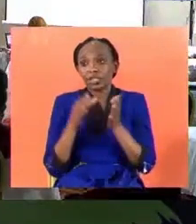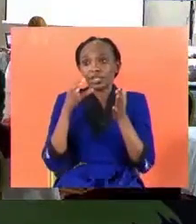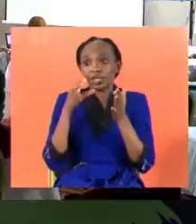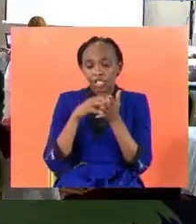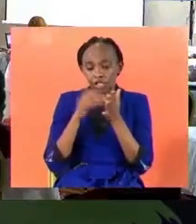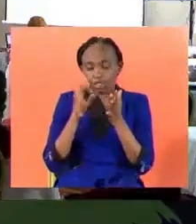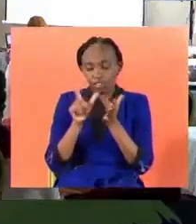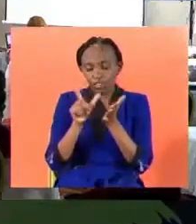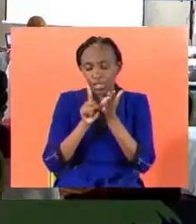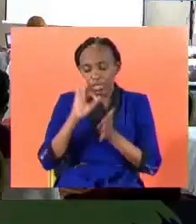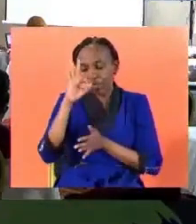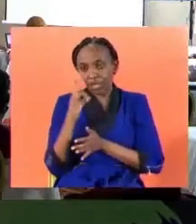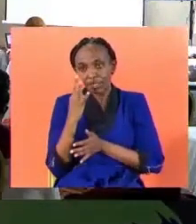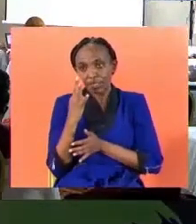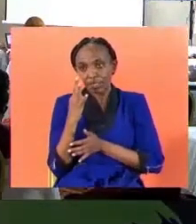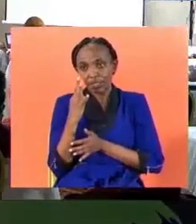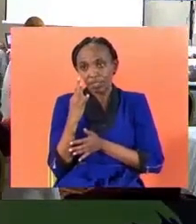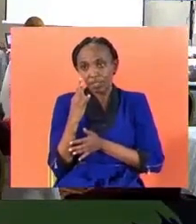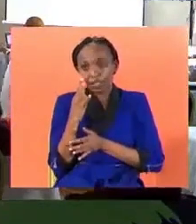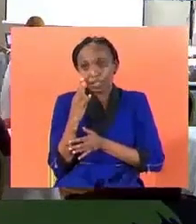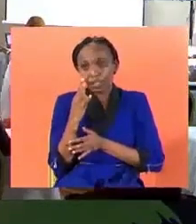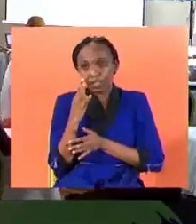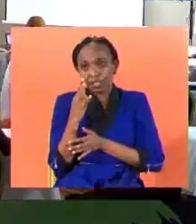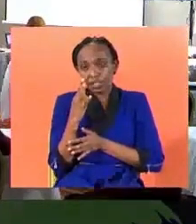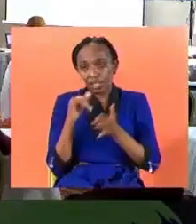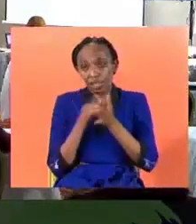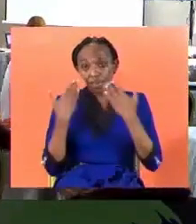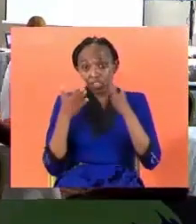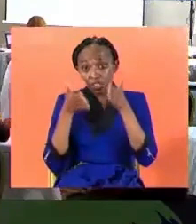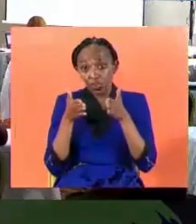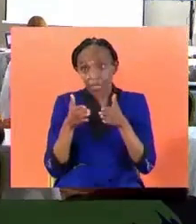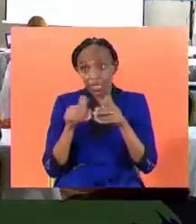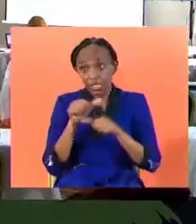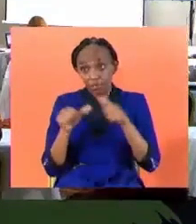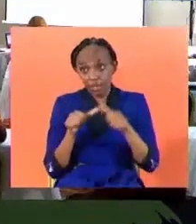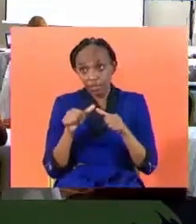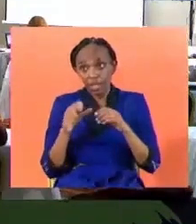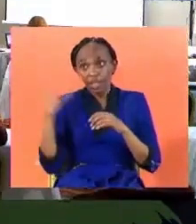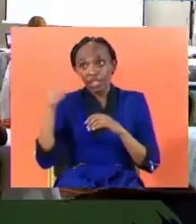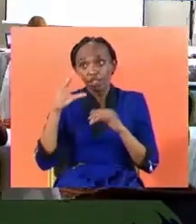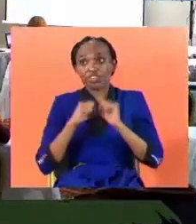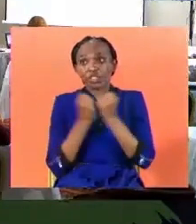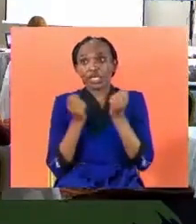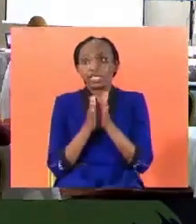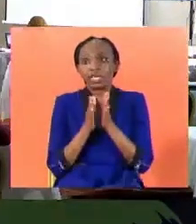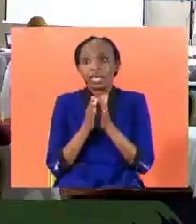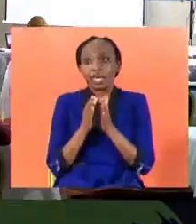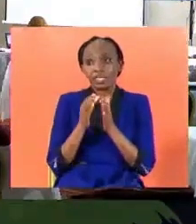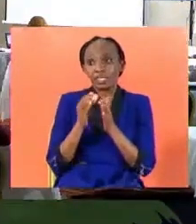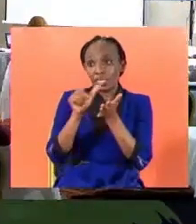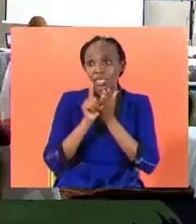of debt. The third session, which we are completing today, is about the civil society and debt. The objective